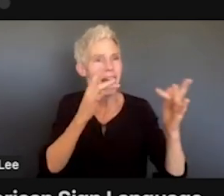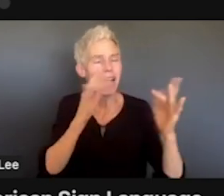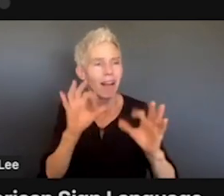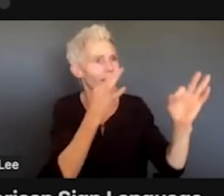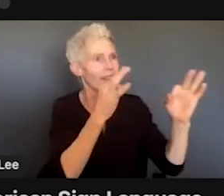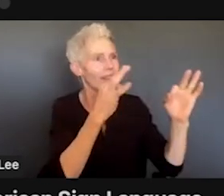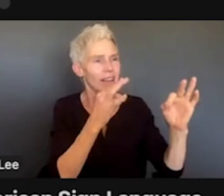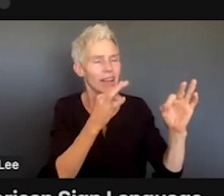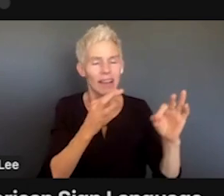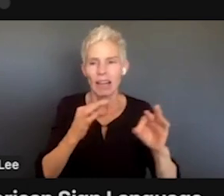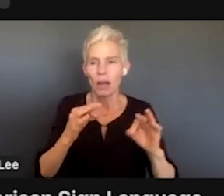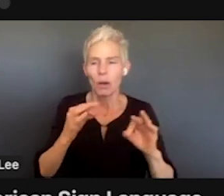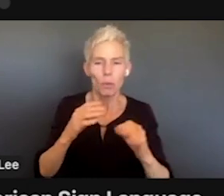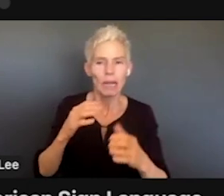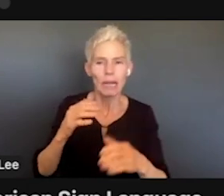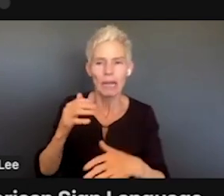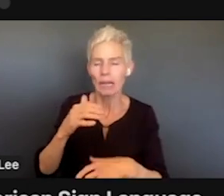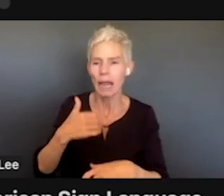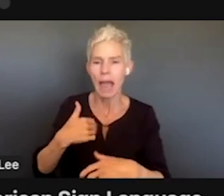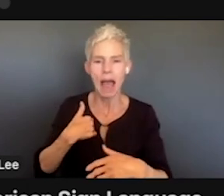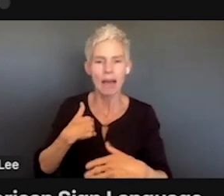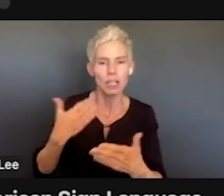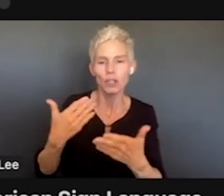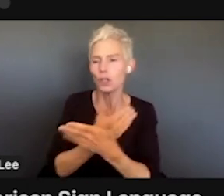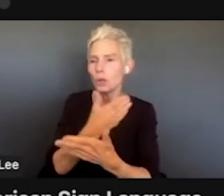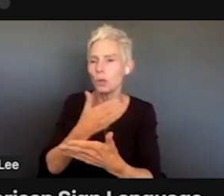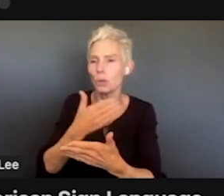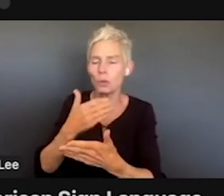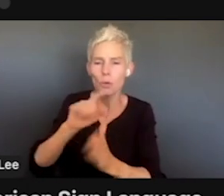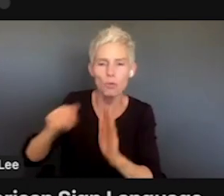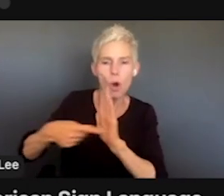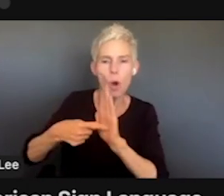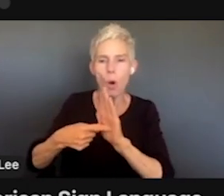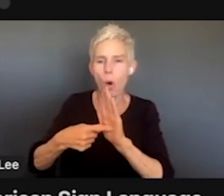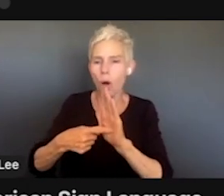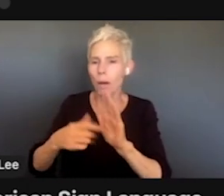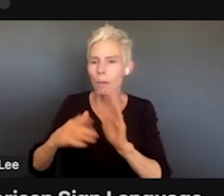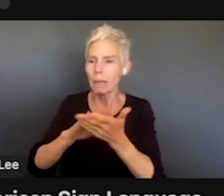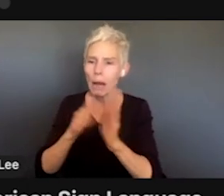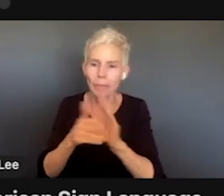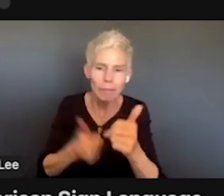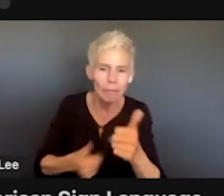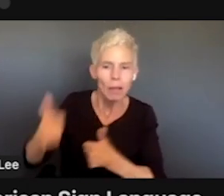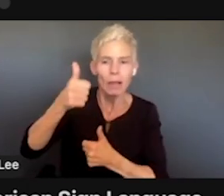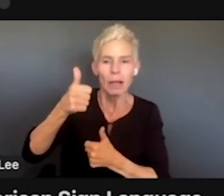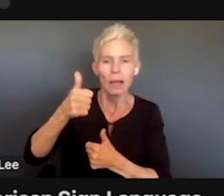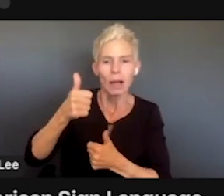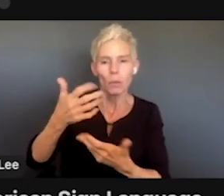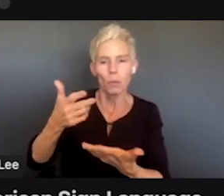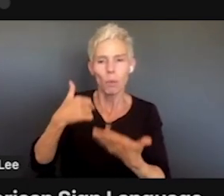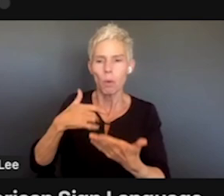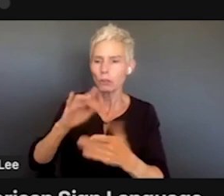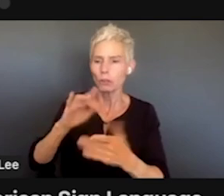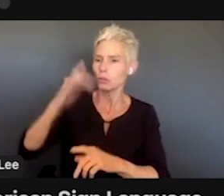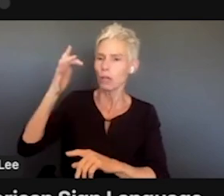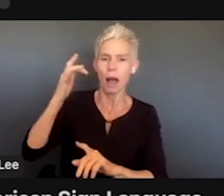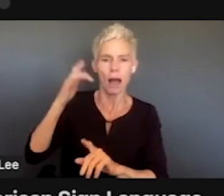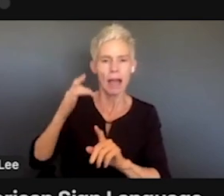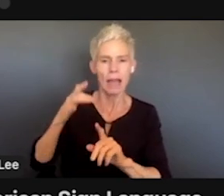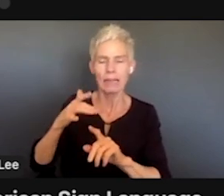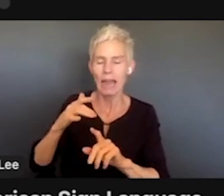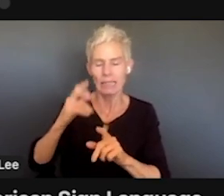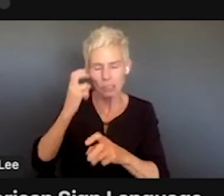administrator in a new role, we want to make our own mark. So heading a new direction, it's so hard to just stay focused.